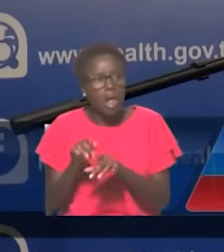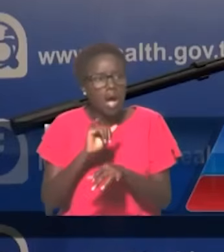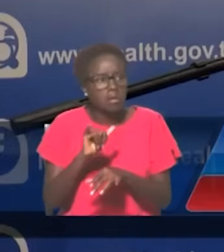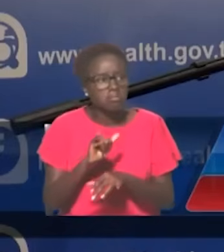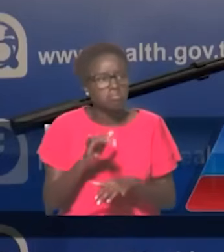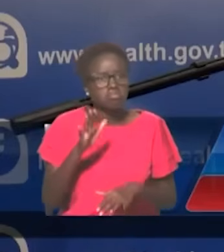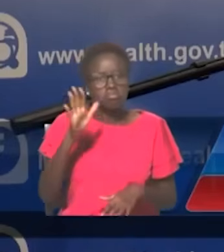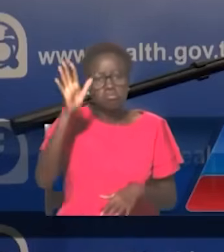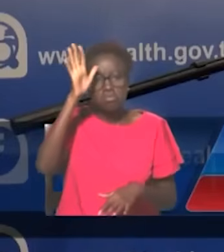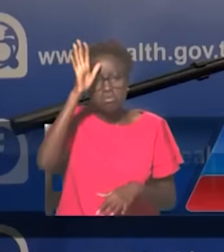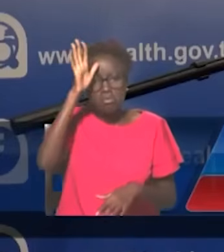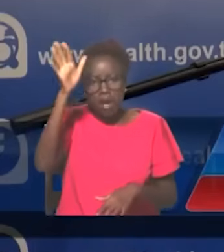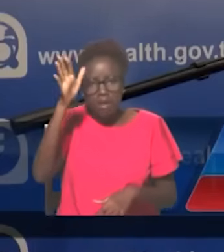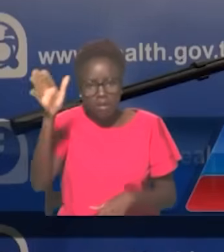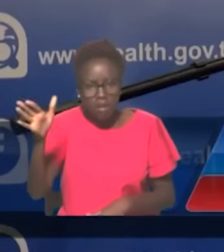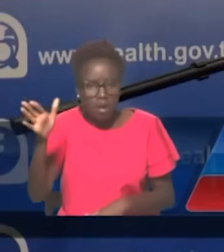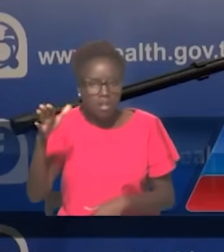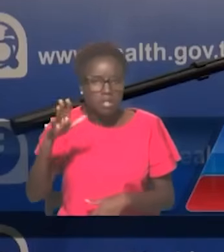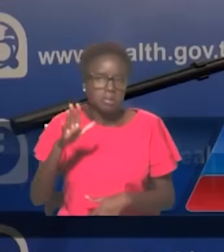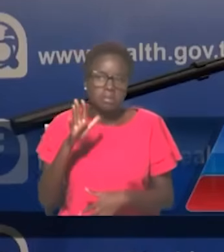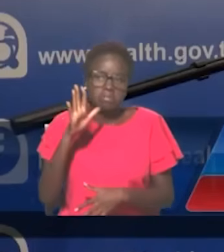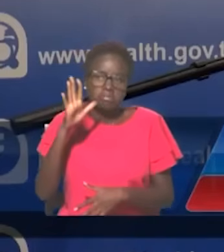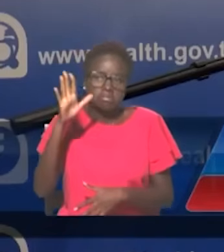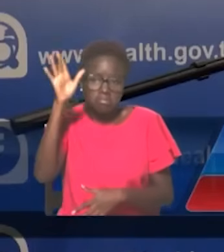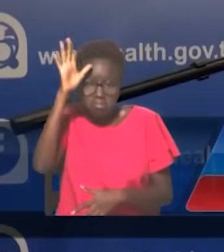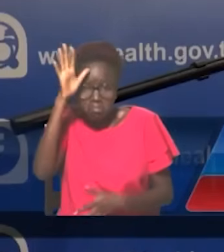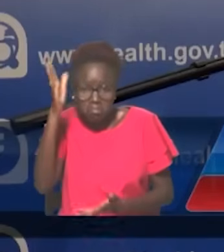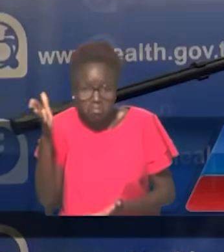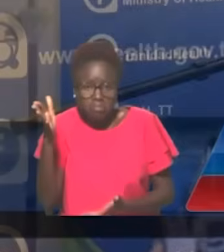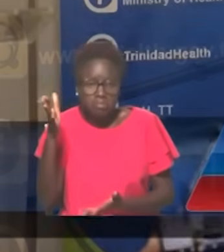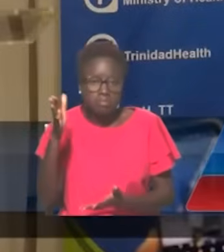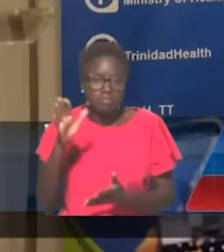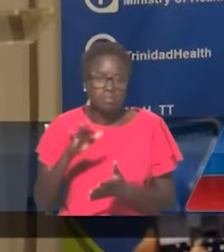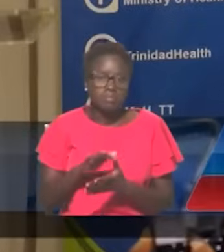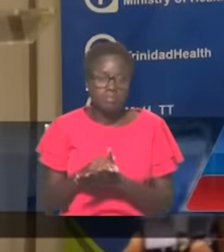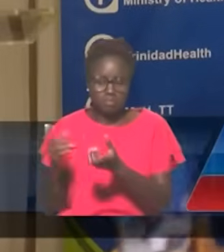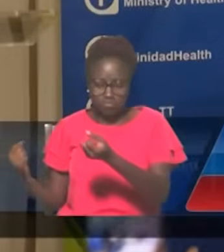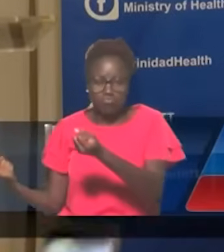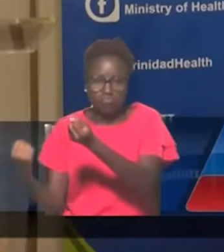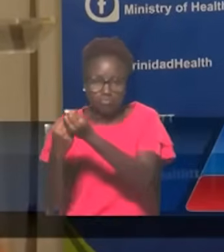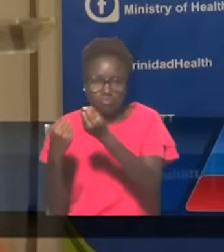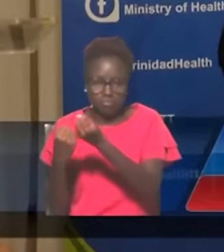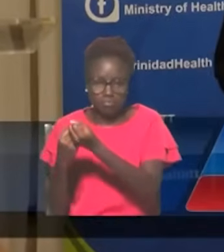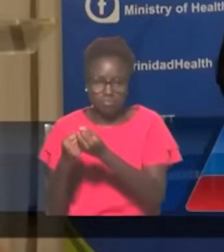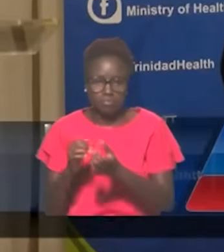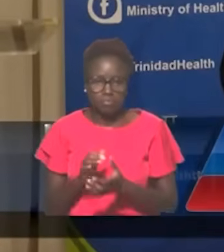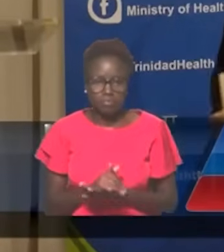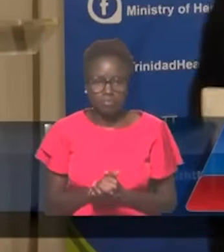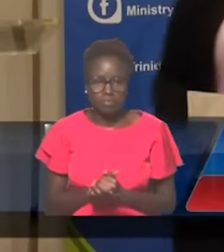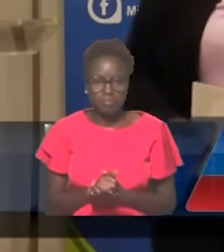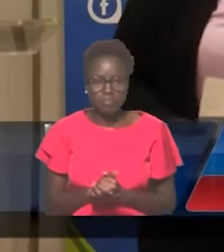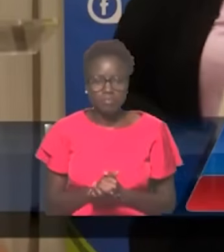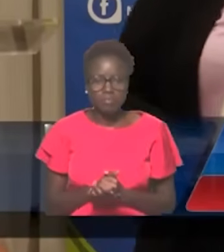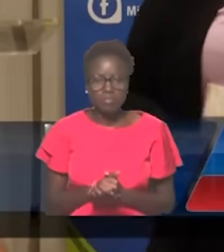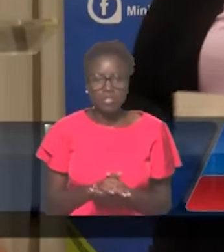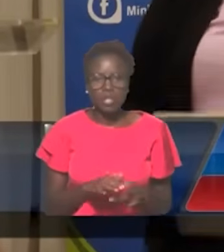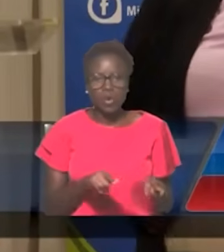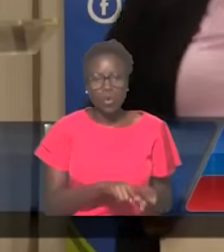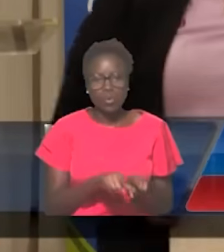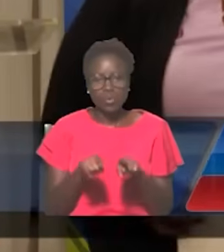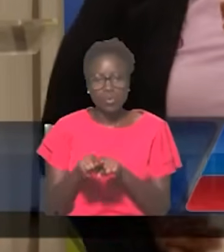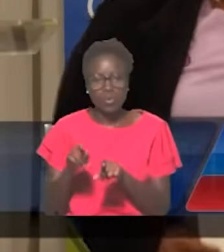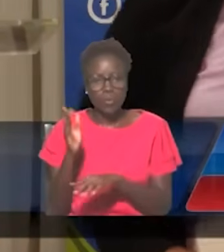who provide crucial support for breastfeeding women. This year's celebration also saw the presentation